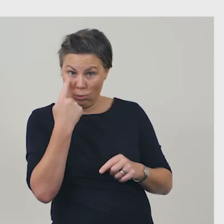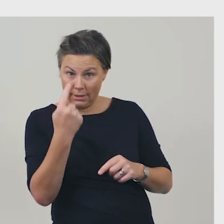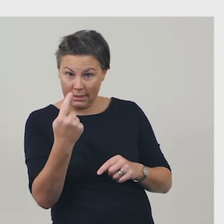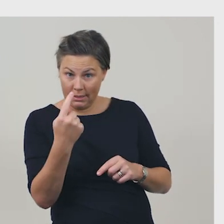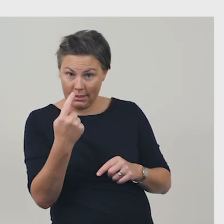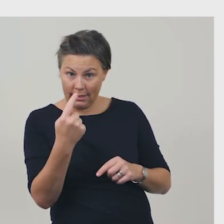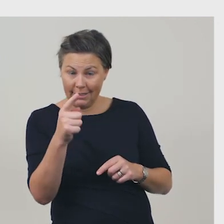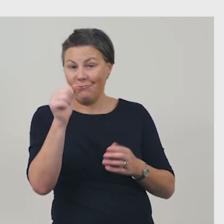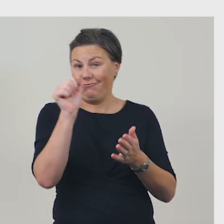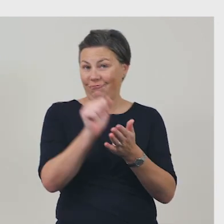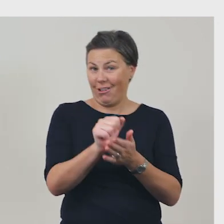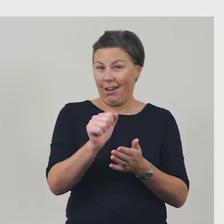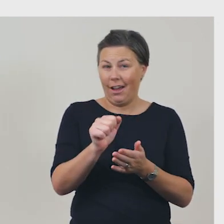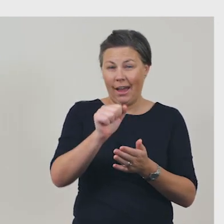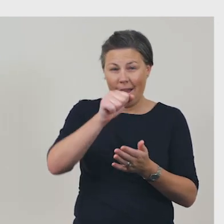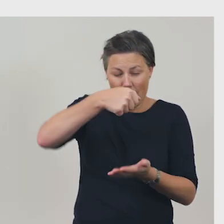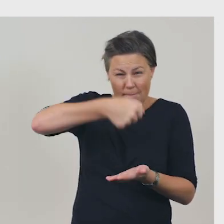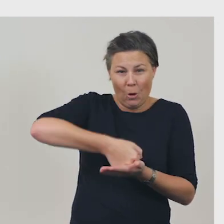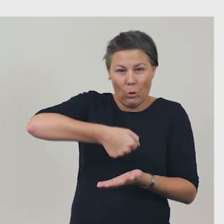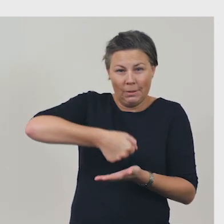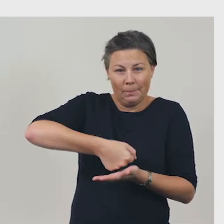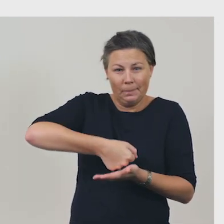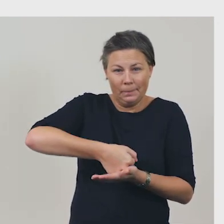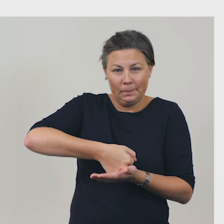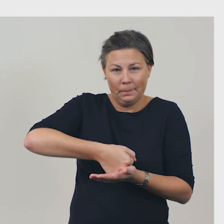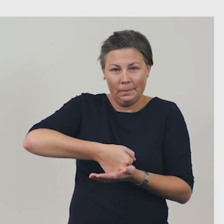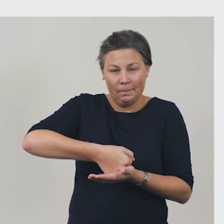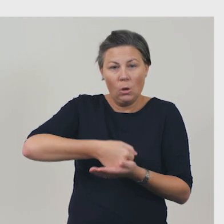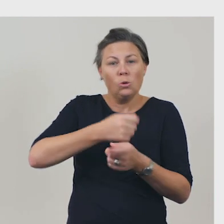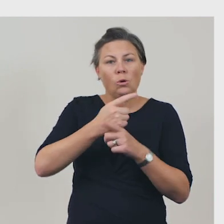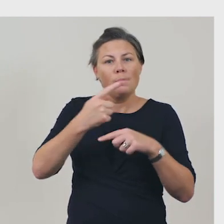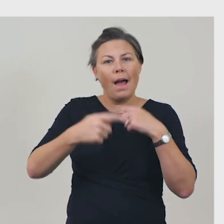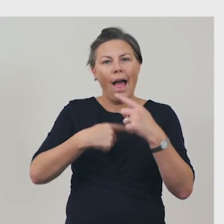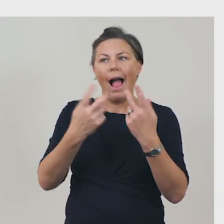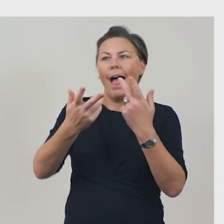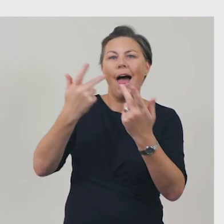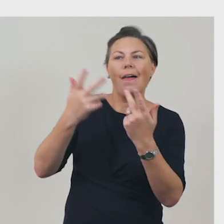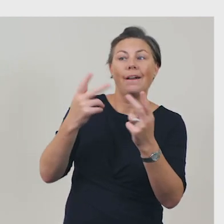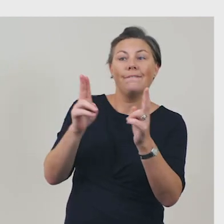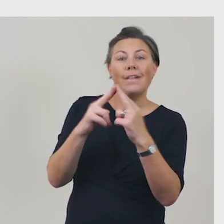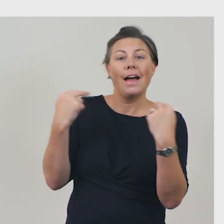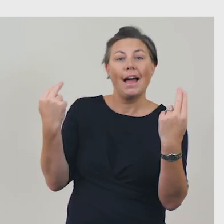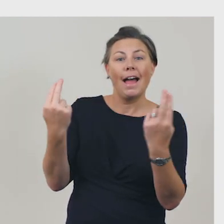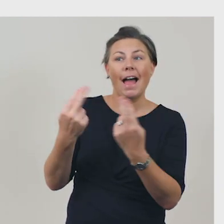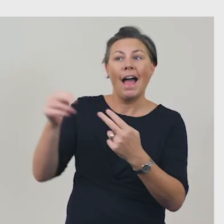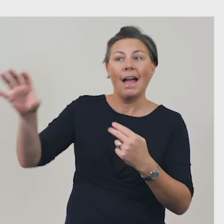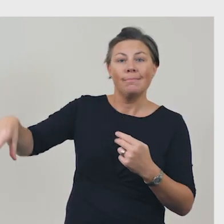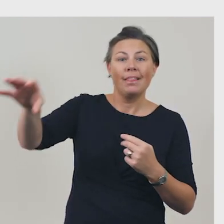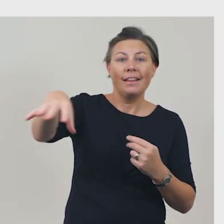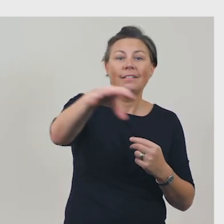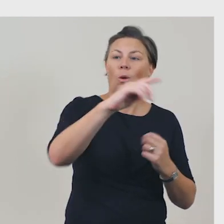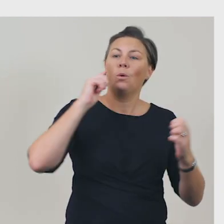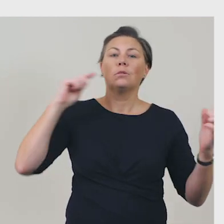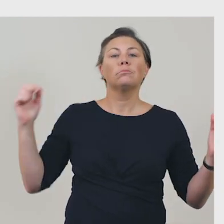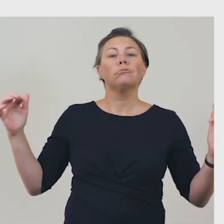That's right. Look at the last few lines. The text here says that all families of the surrounding properties will gather at the